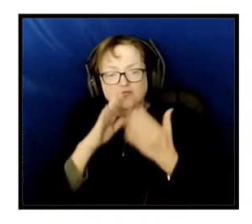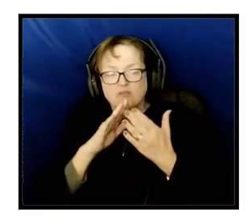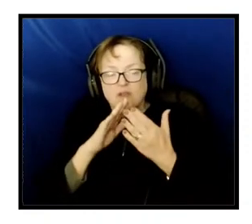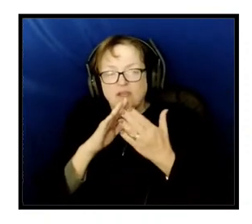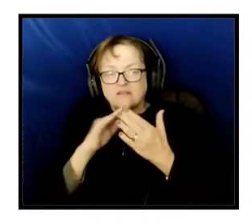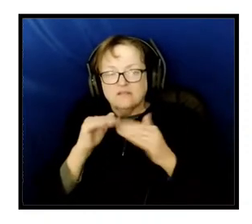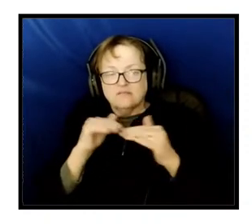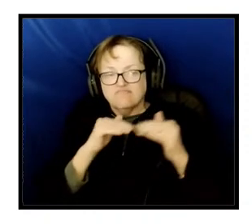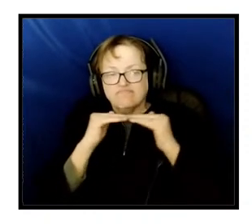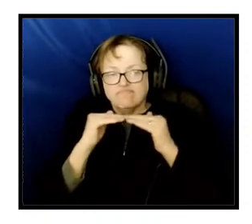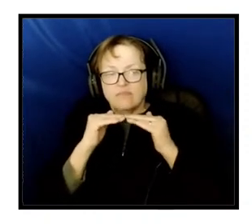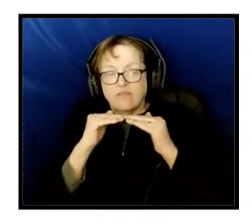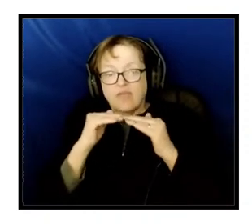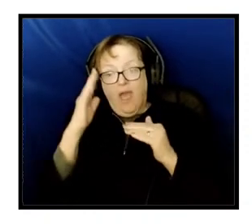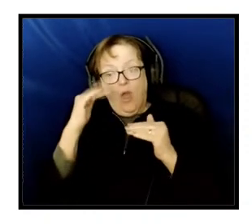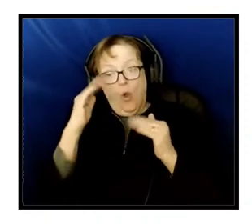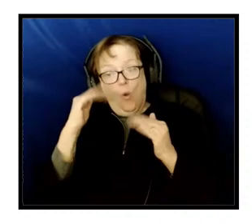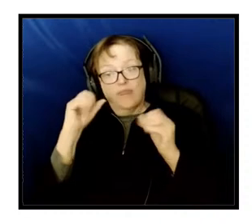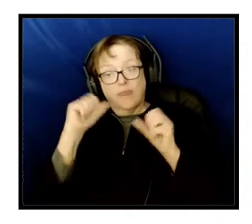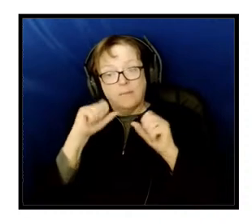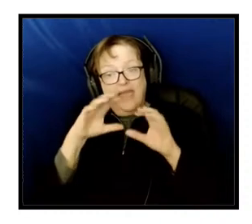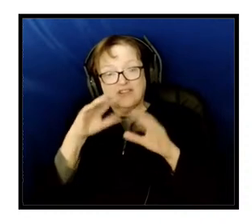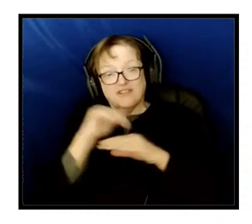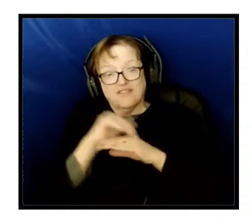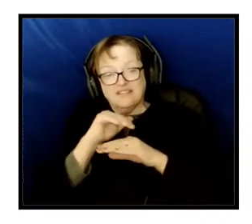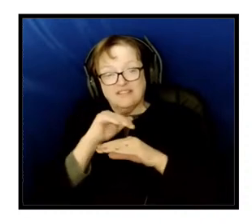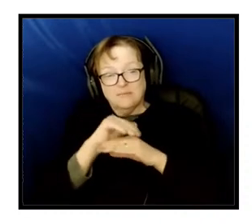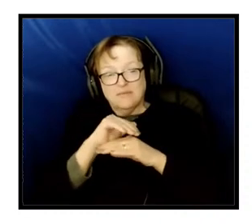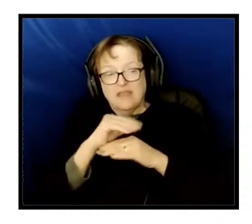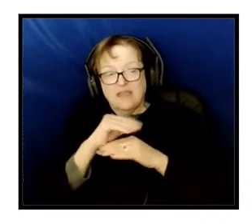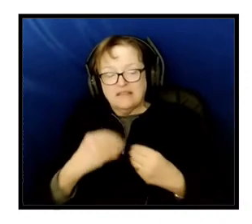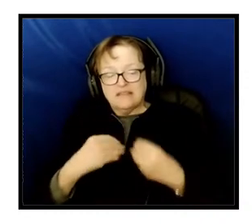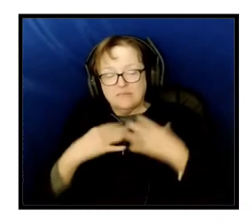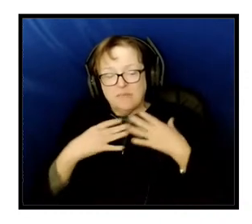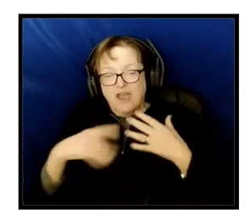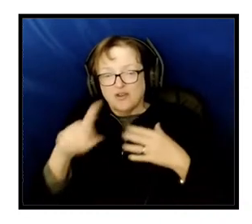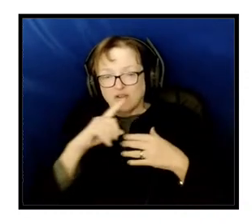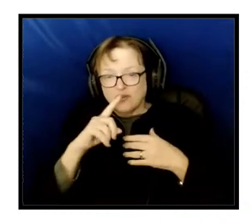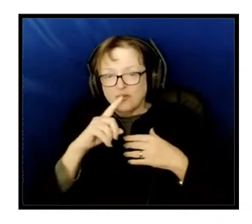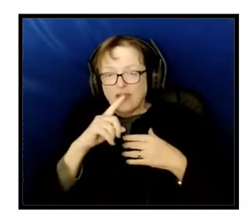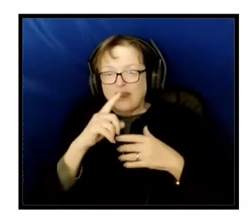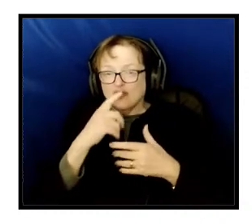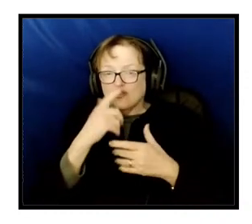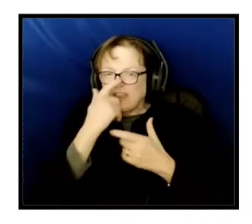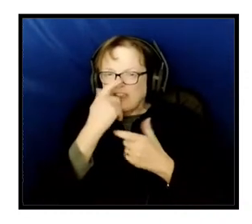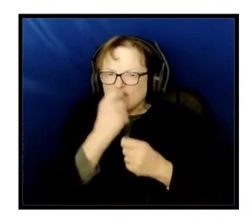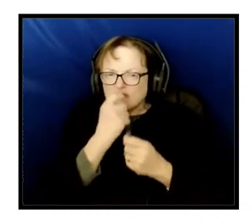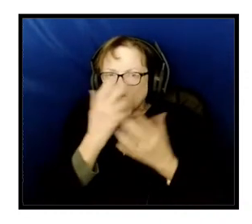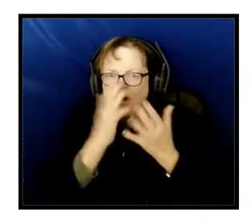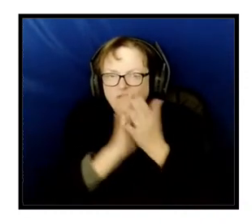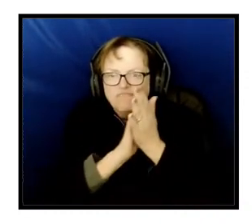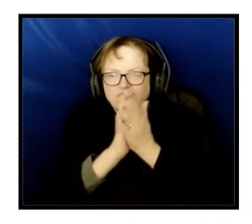evening has moved you, and I hope that you are eager to learn more. I am